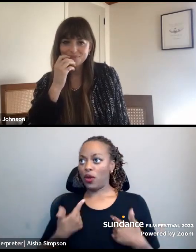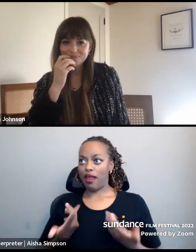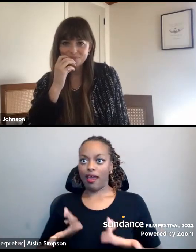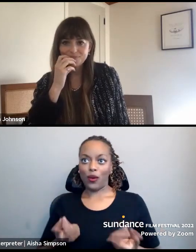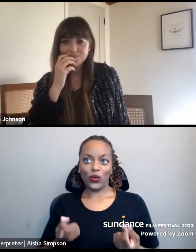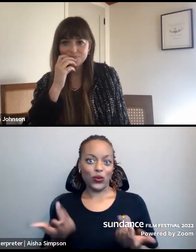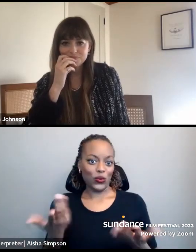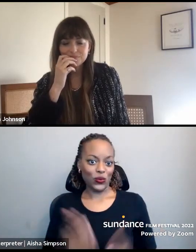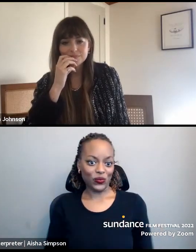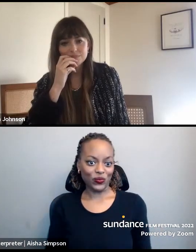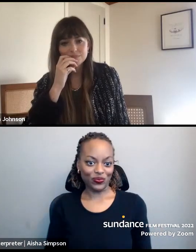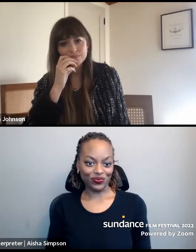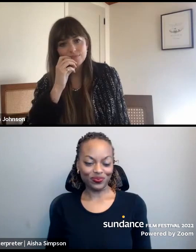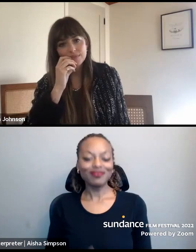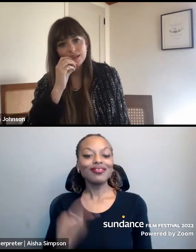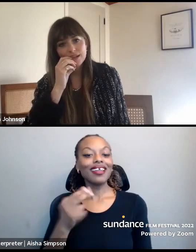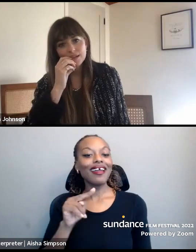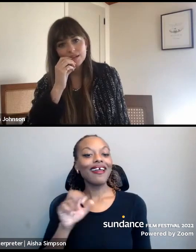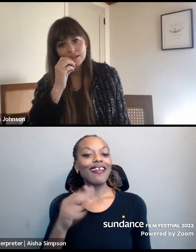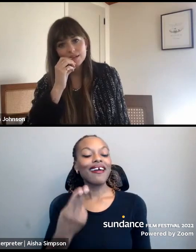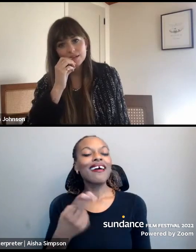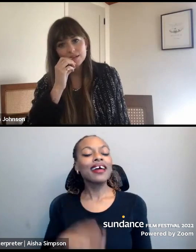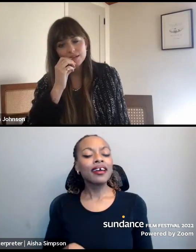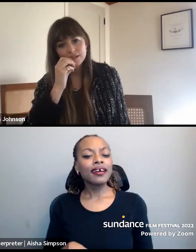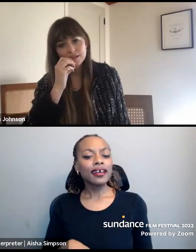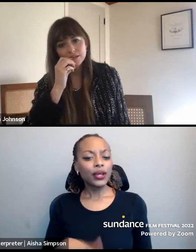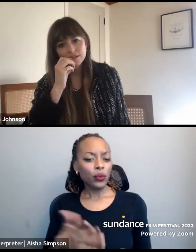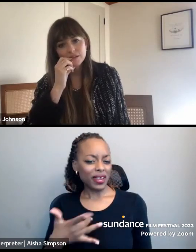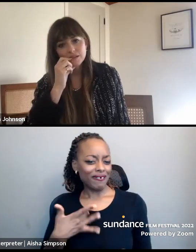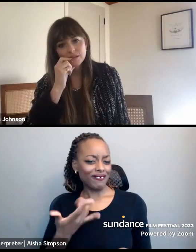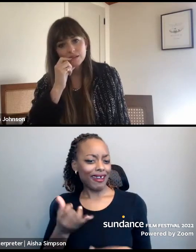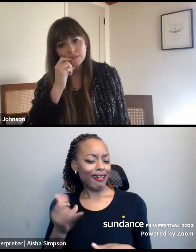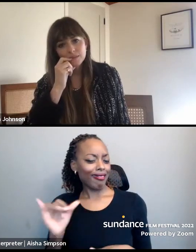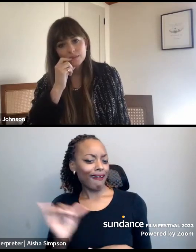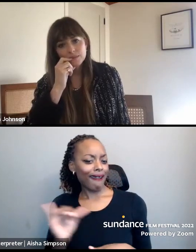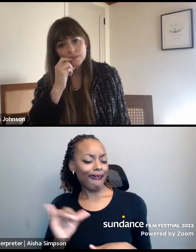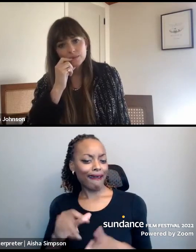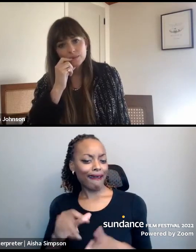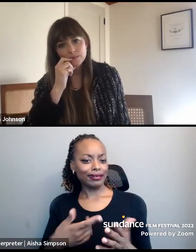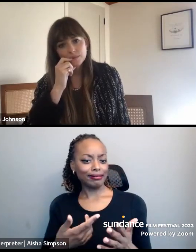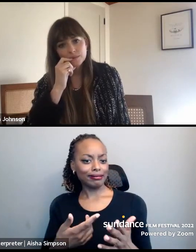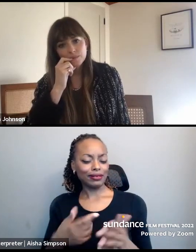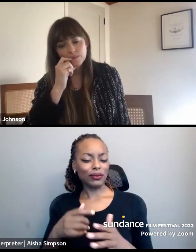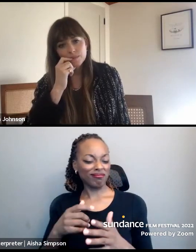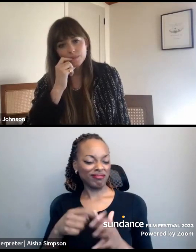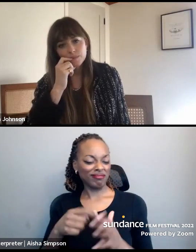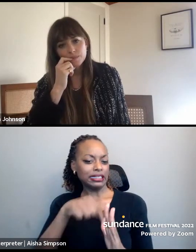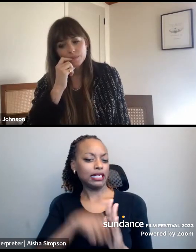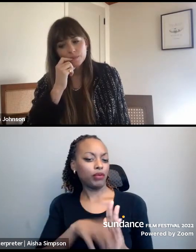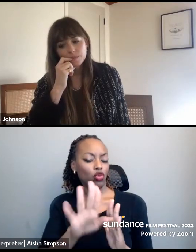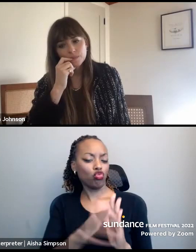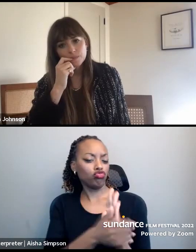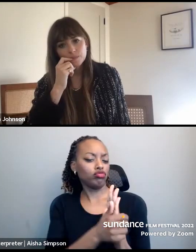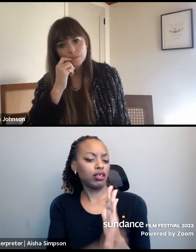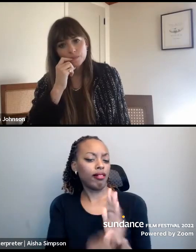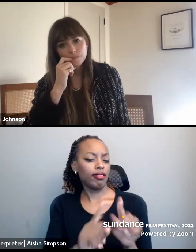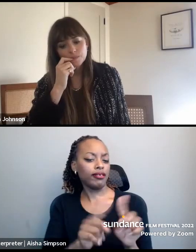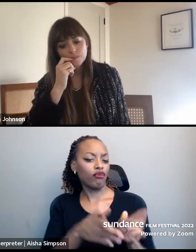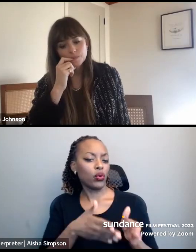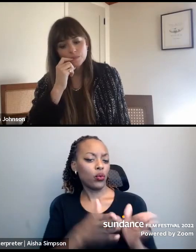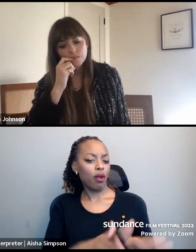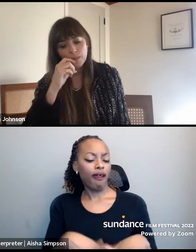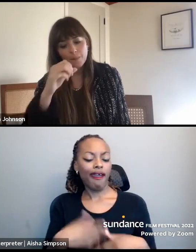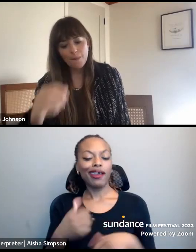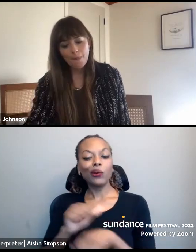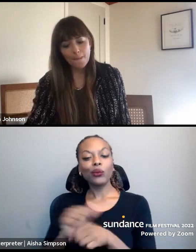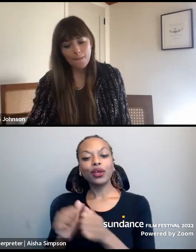Yeah, what was it like deepening your craft in this different way, right? Like working with Jasmine Guillory, like learning, or just pushing yourself on